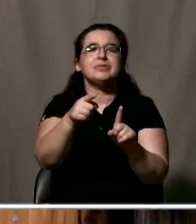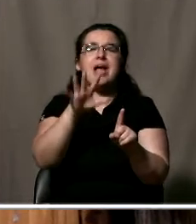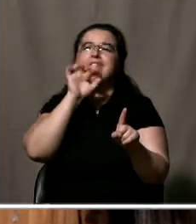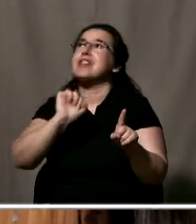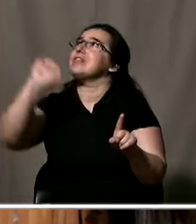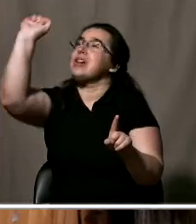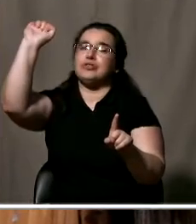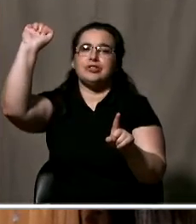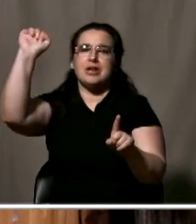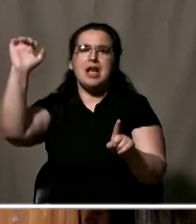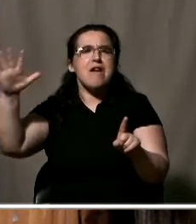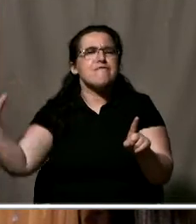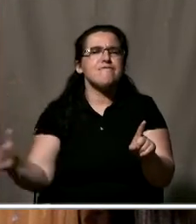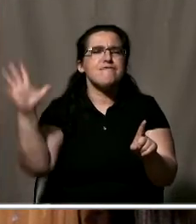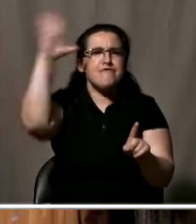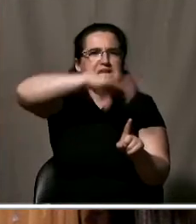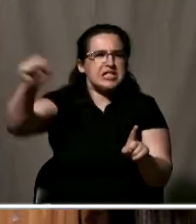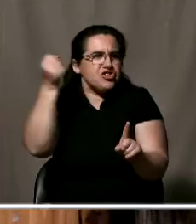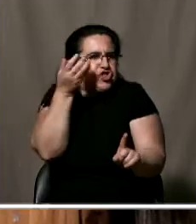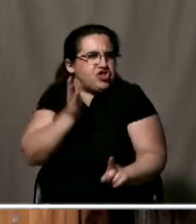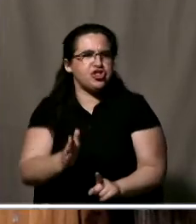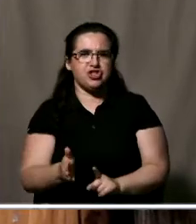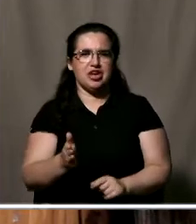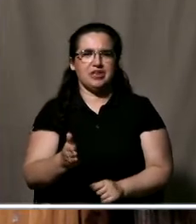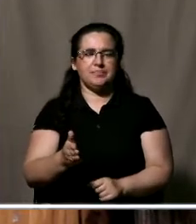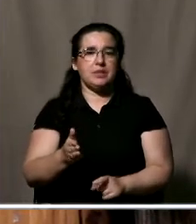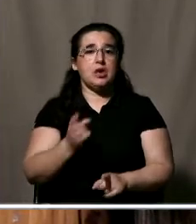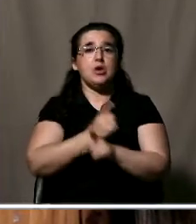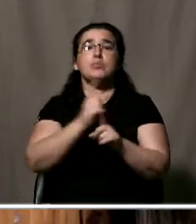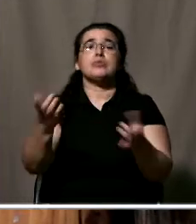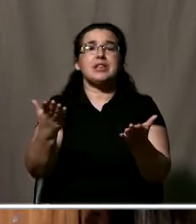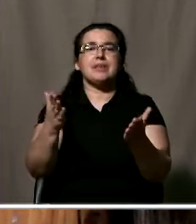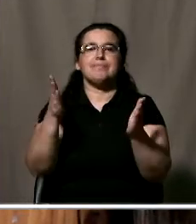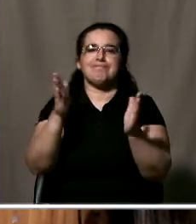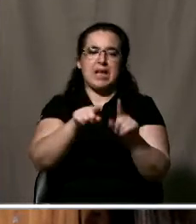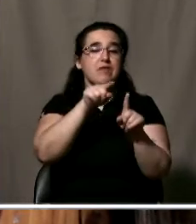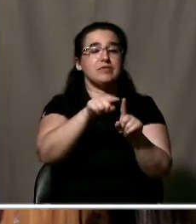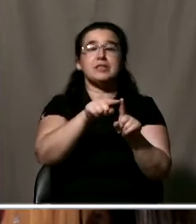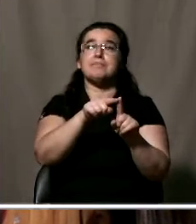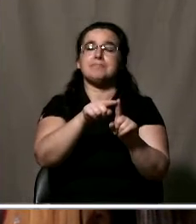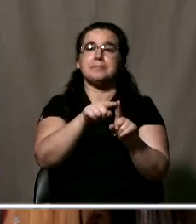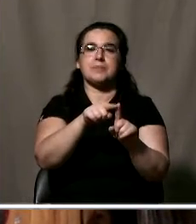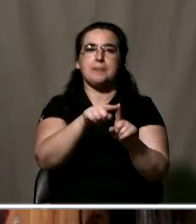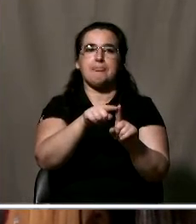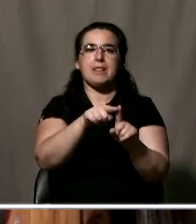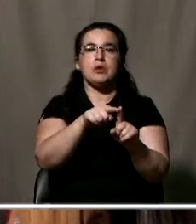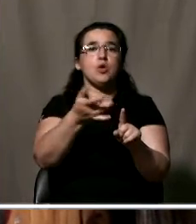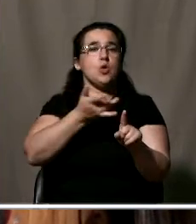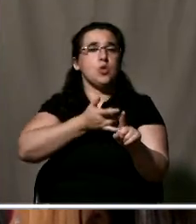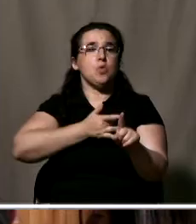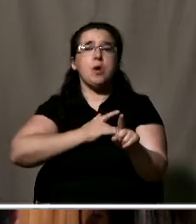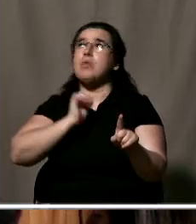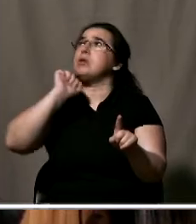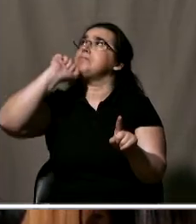os venceste. Because he who is in you porque maior é o que está em vós greater than he who is in the world. Do que o que está